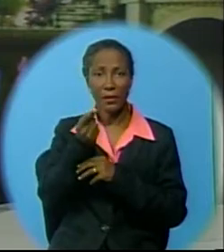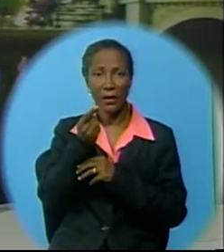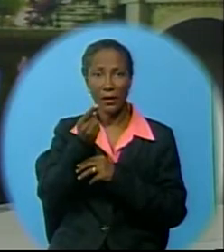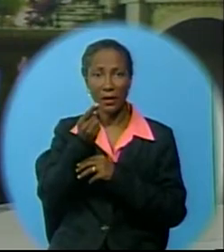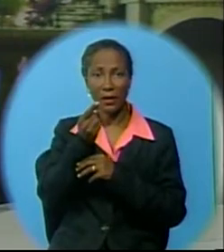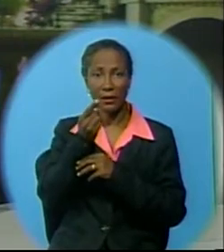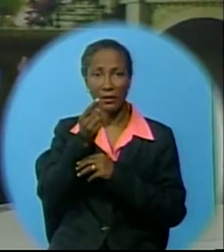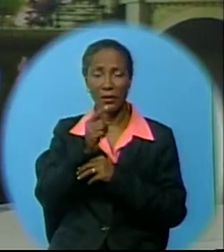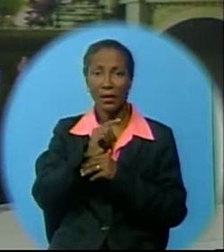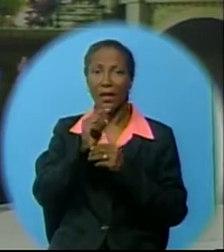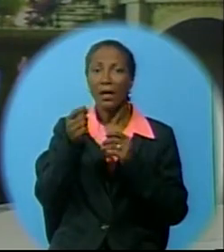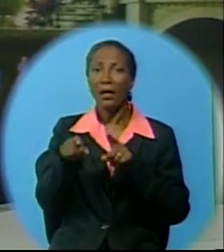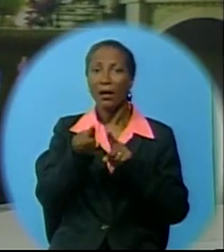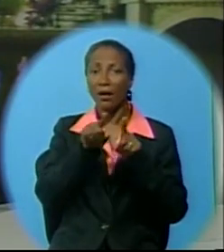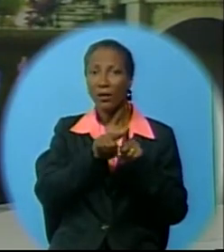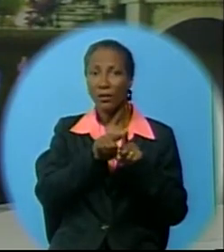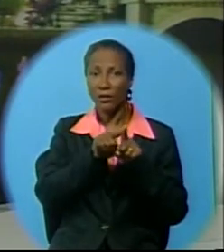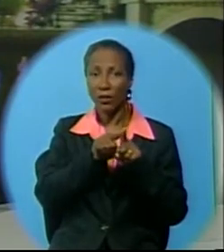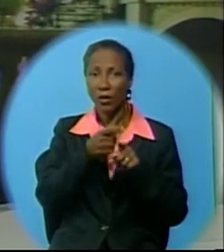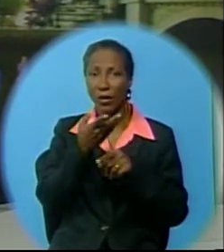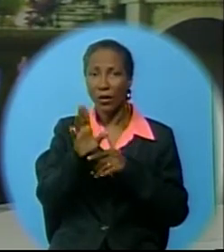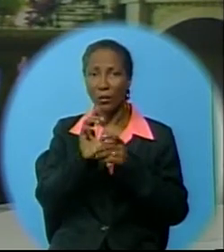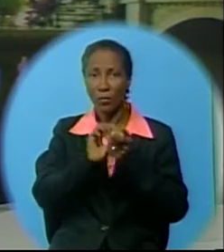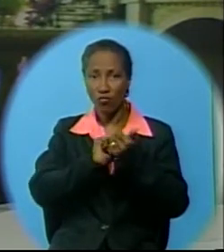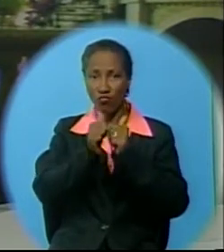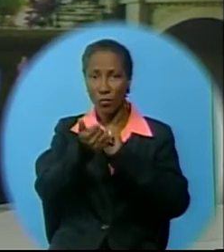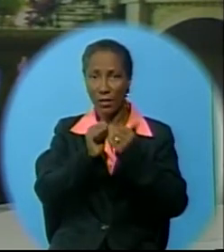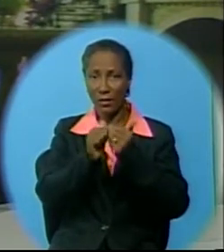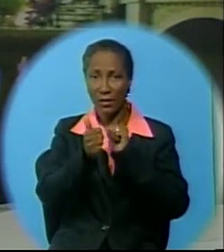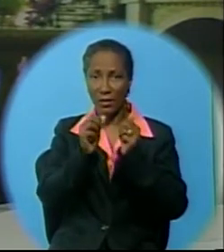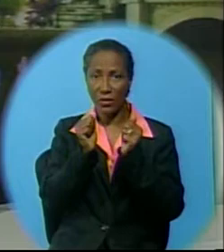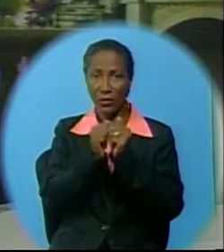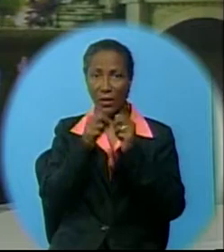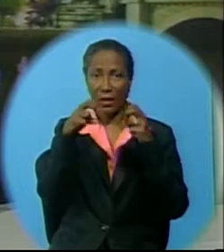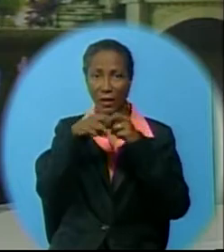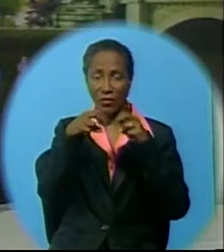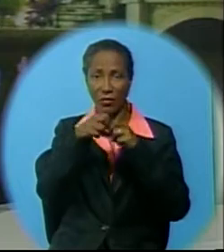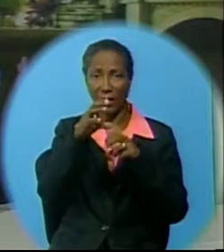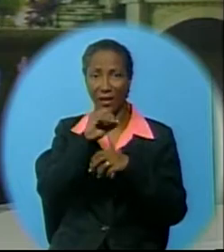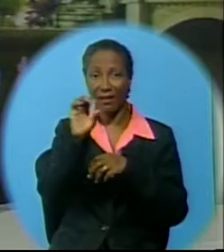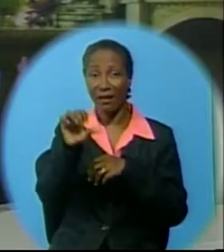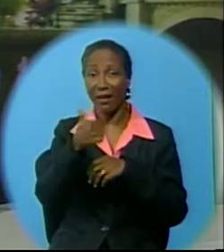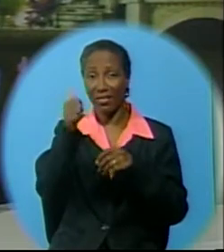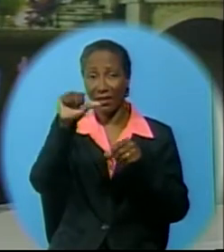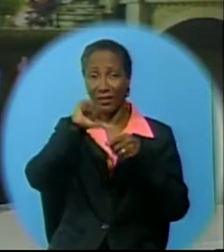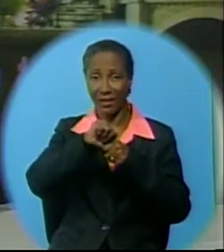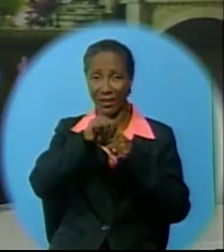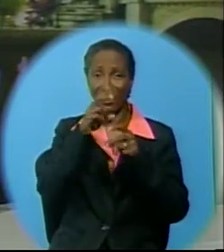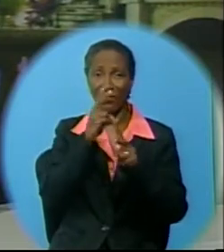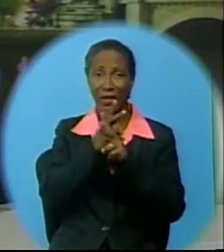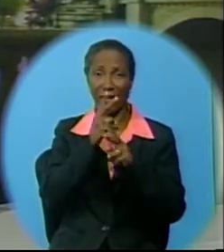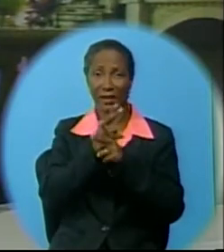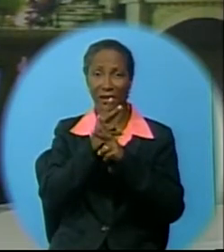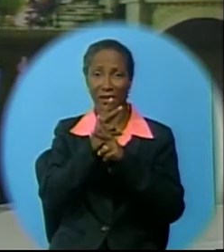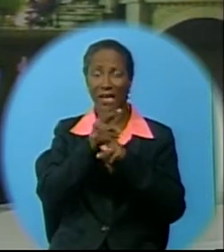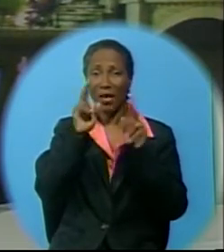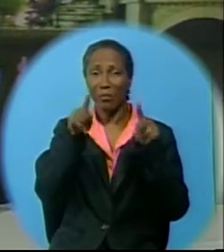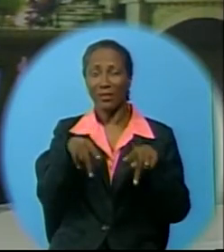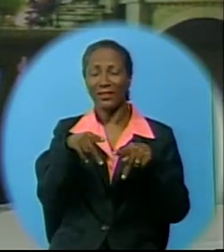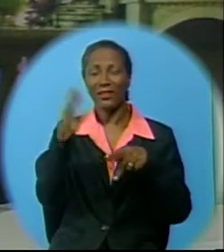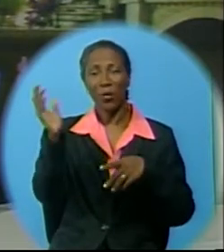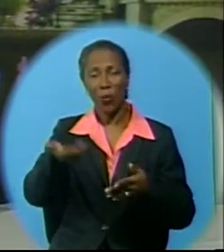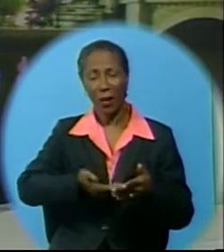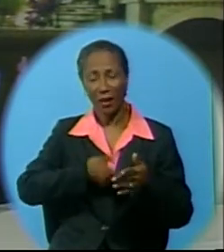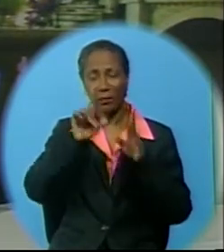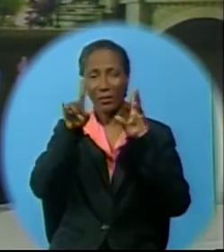to exhibitors, there will be races between electric and fossil fuel-powered vehicles, and patrons will be invited to test drive the vehicles